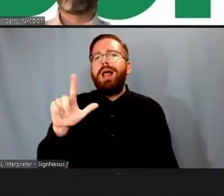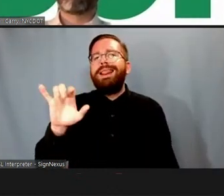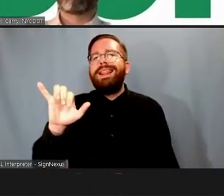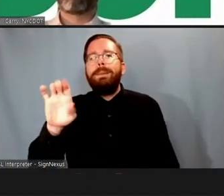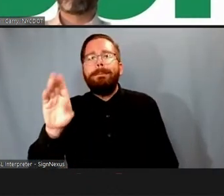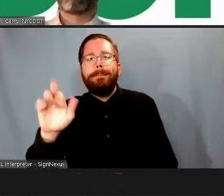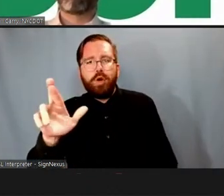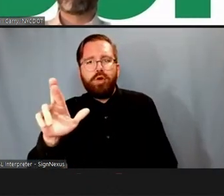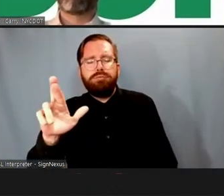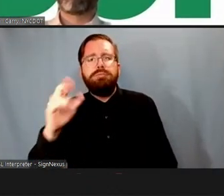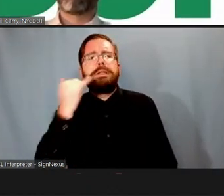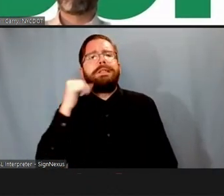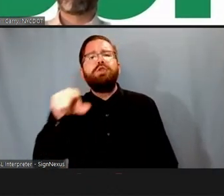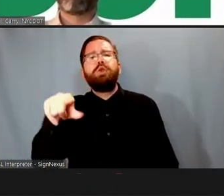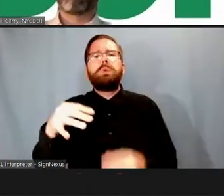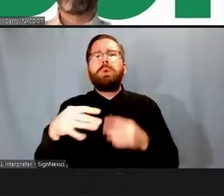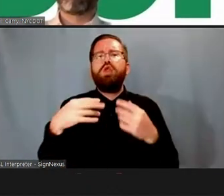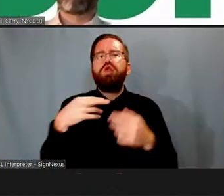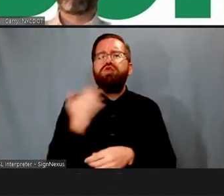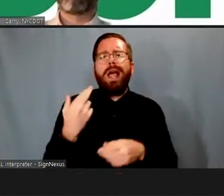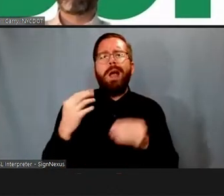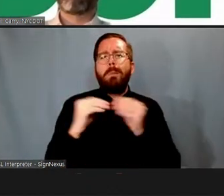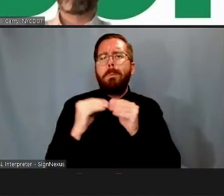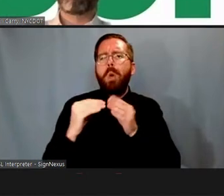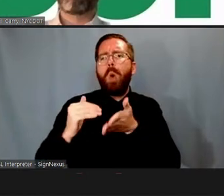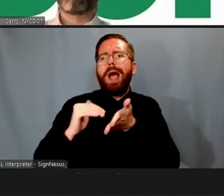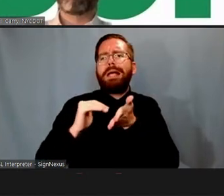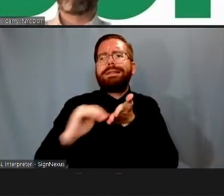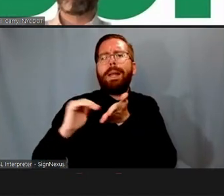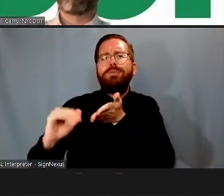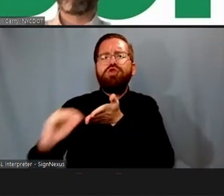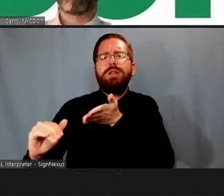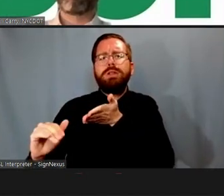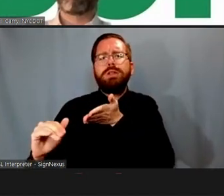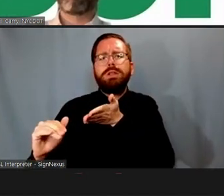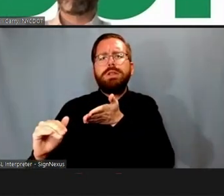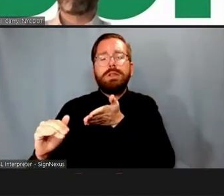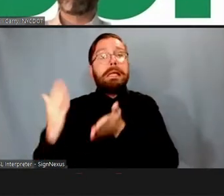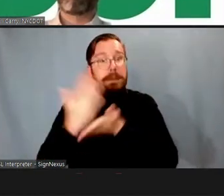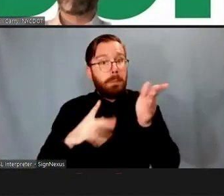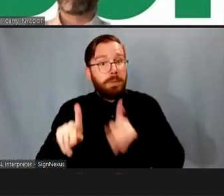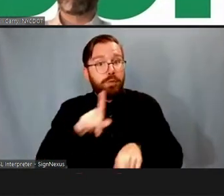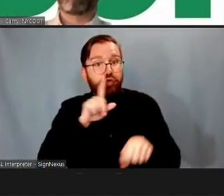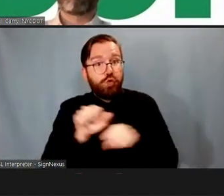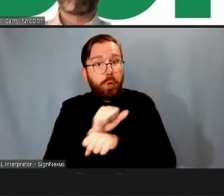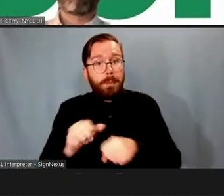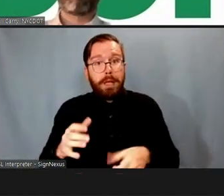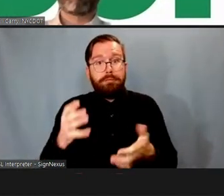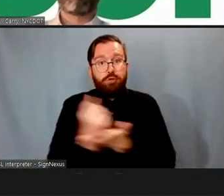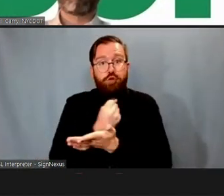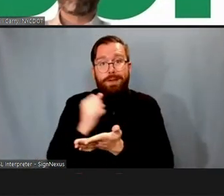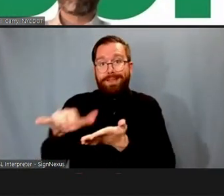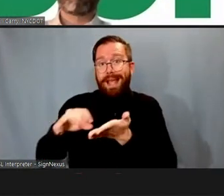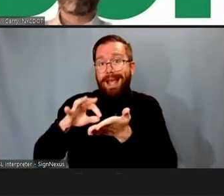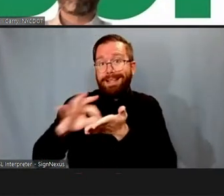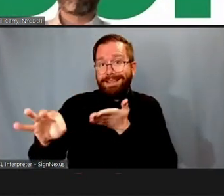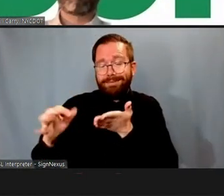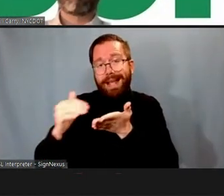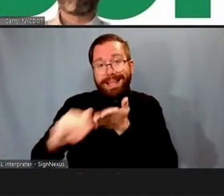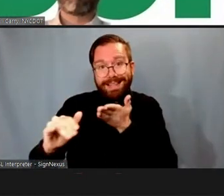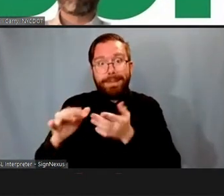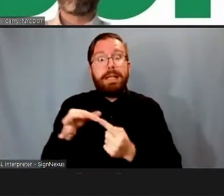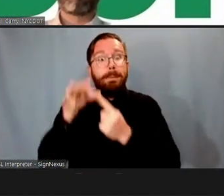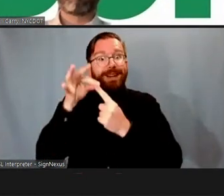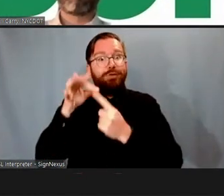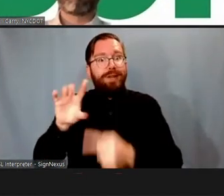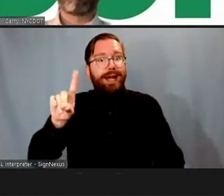more exemptions and carve outs will cost us more some people deserve those exemptions like the handicapped this is all a farce you've all